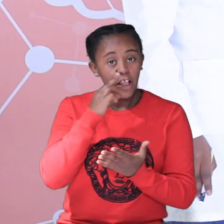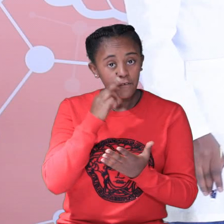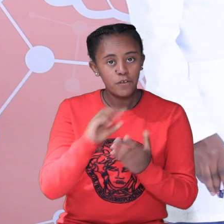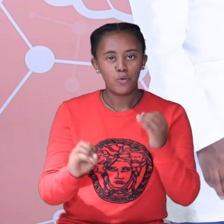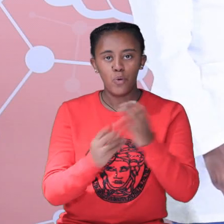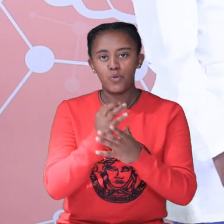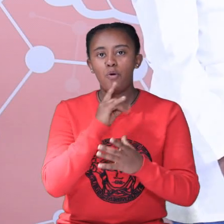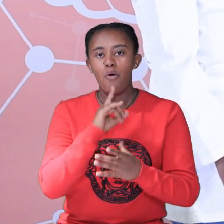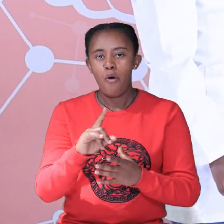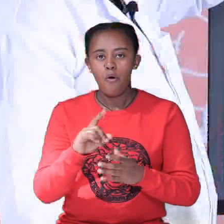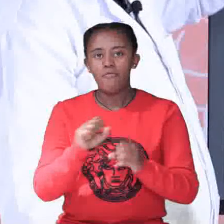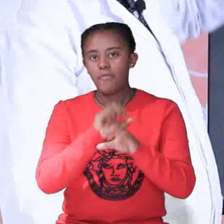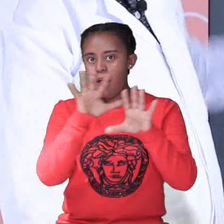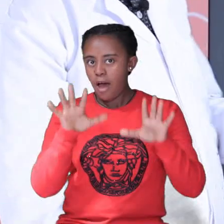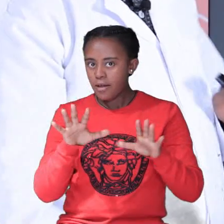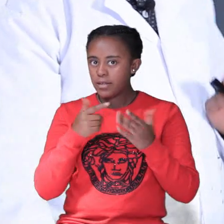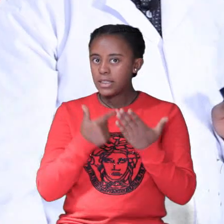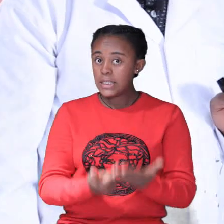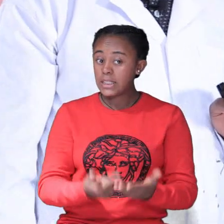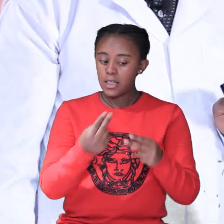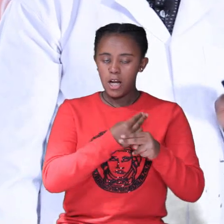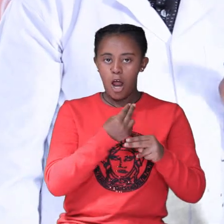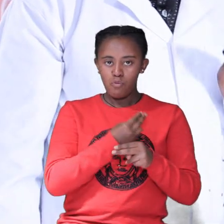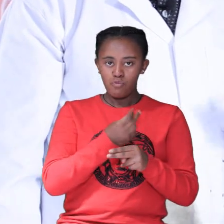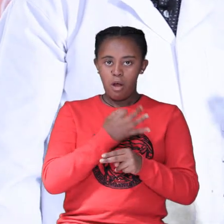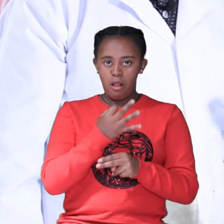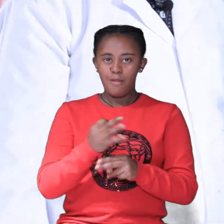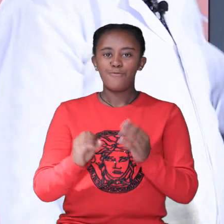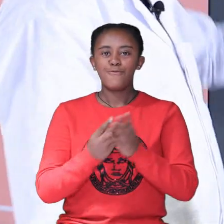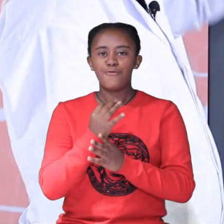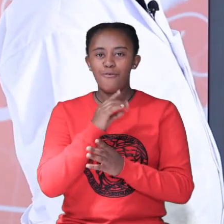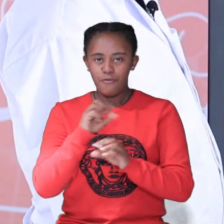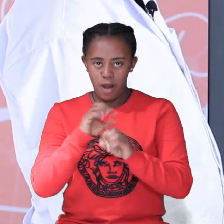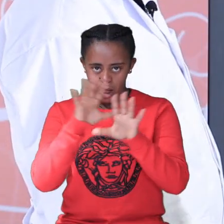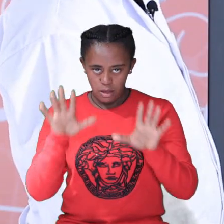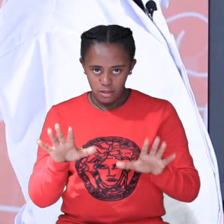of light, and also this is natural source of light.